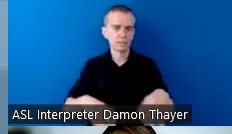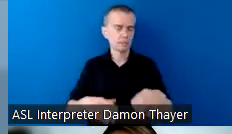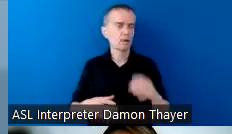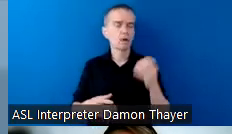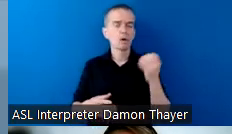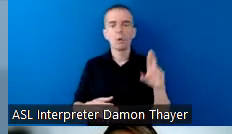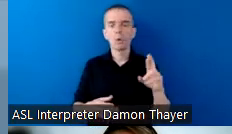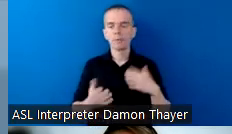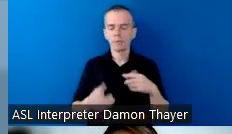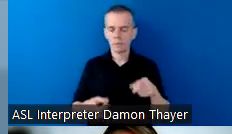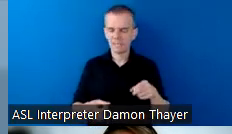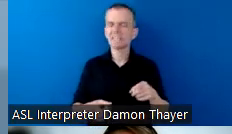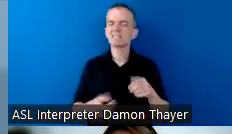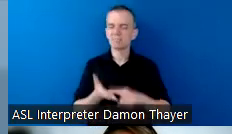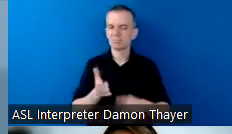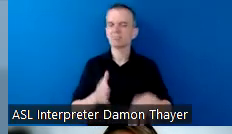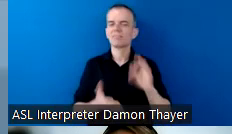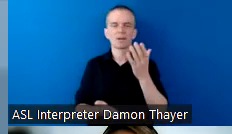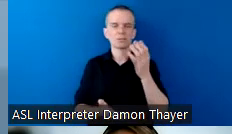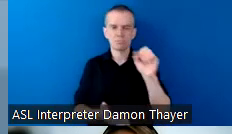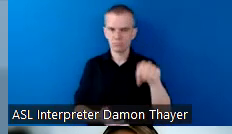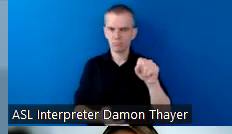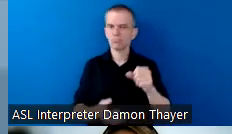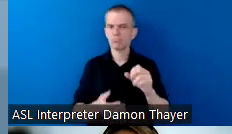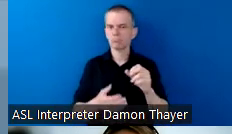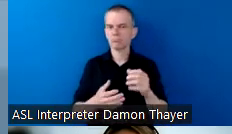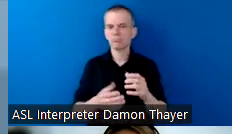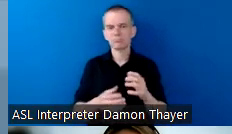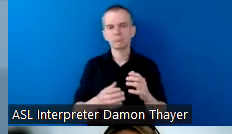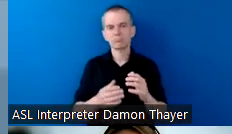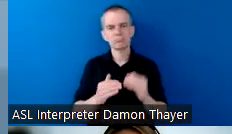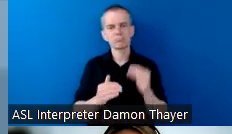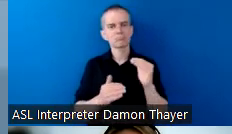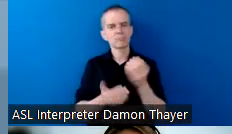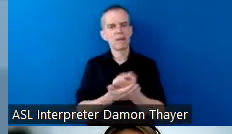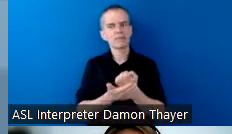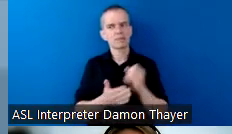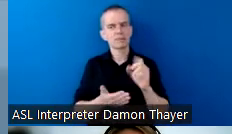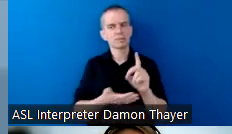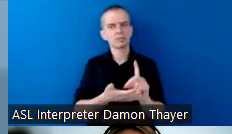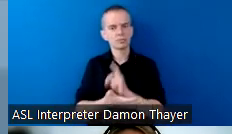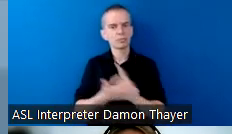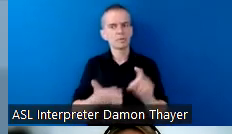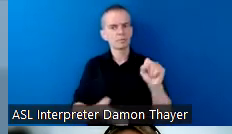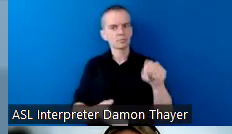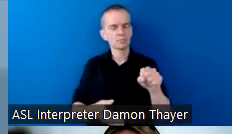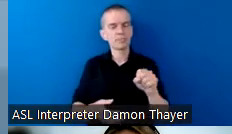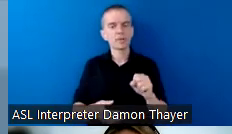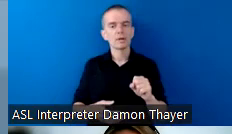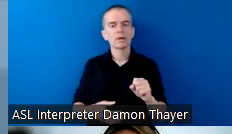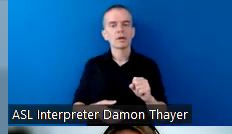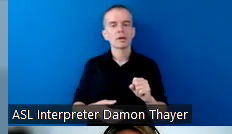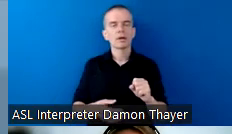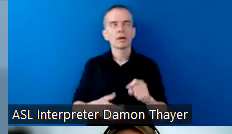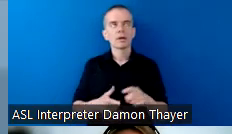make a determination that there's substantial evidence of discrimination, in which case we may, we